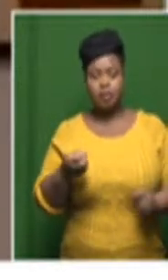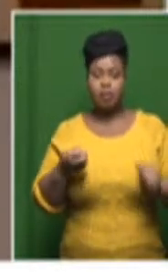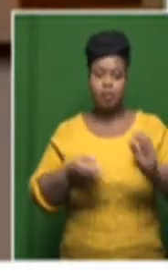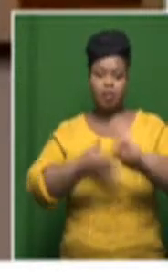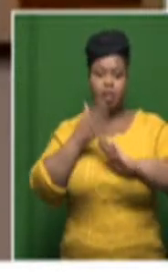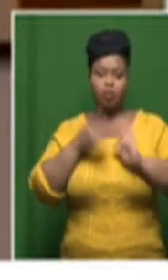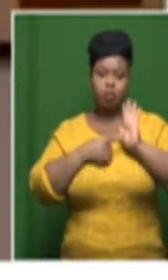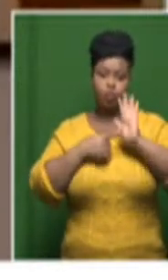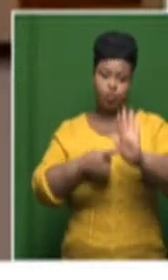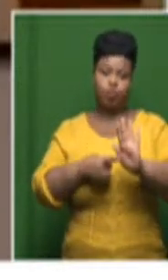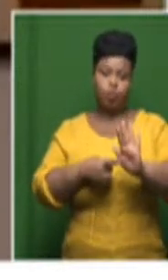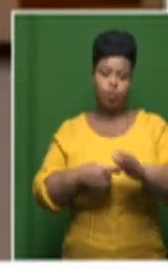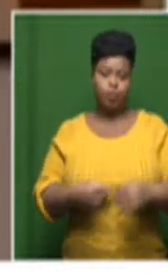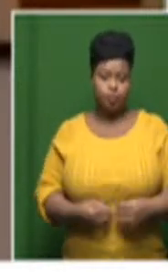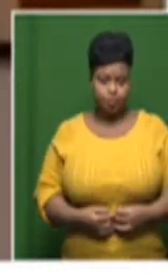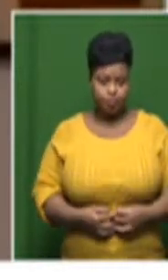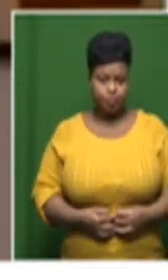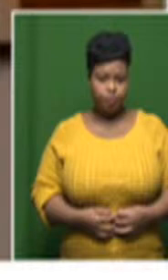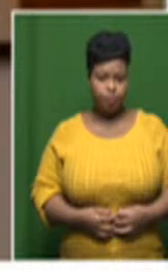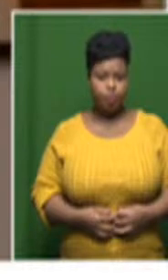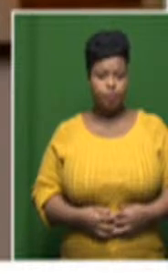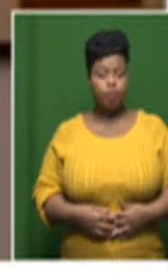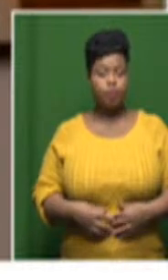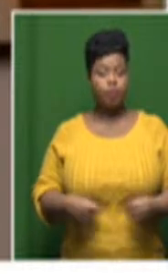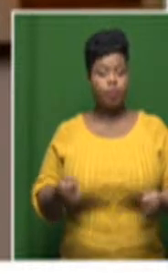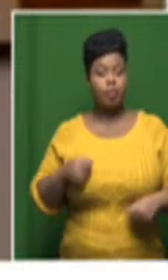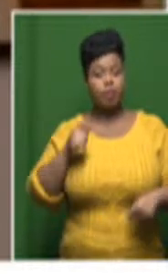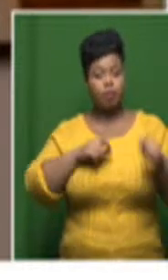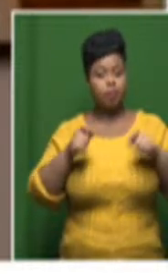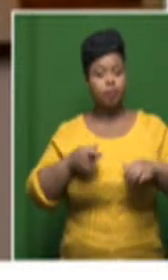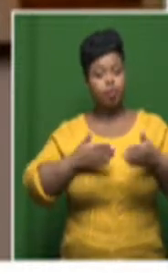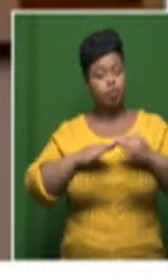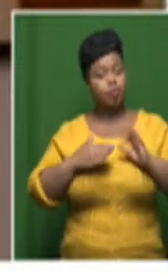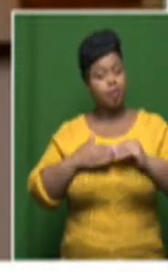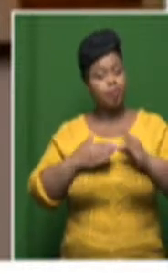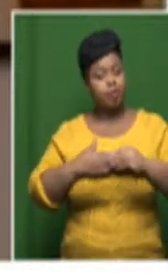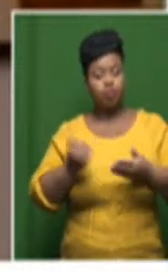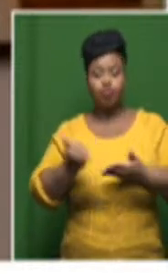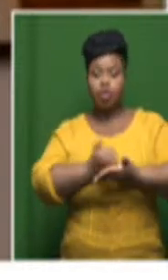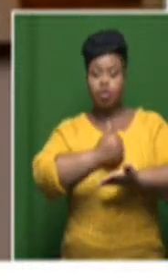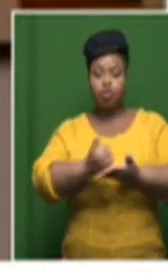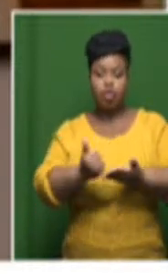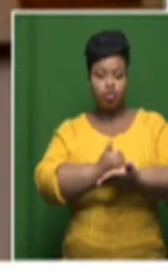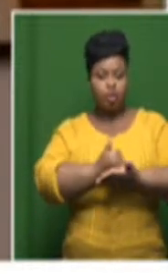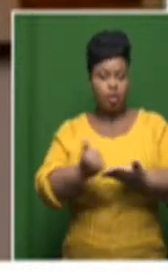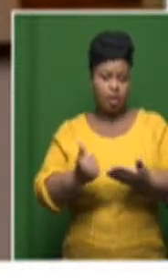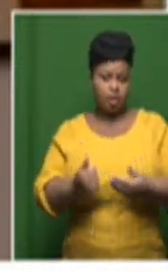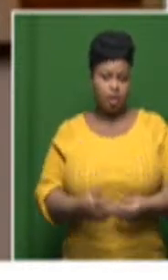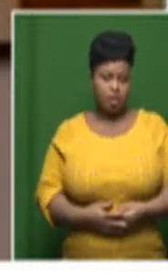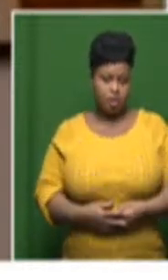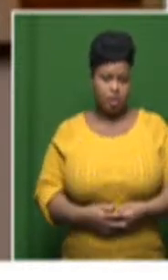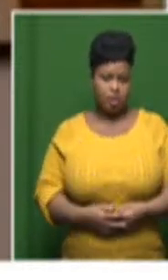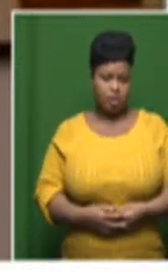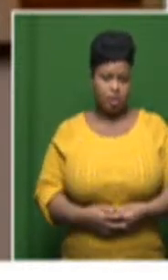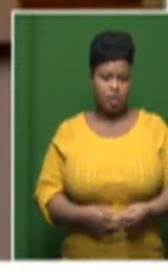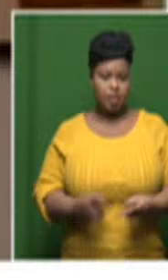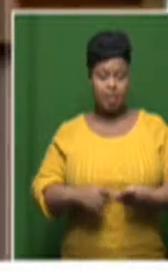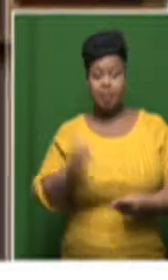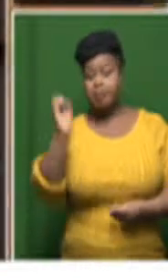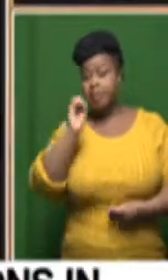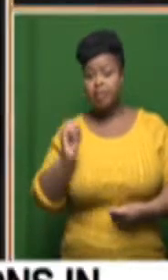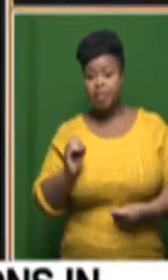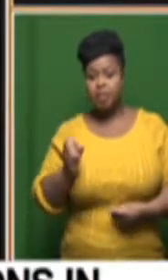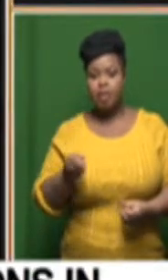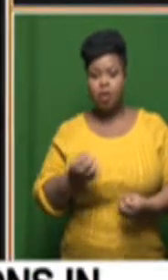to show that our population, registrations, and percentages,